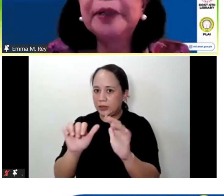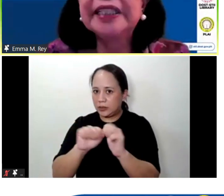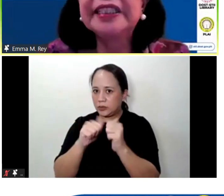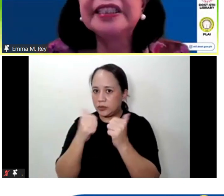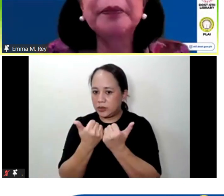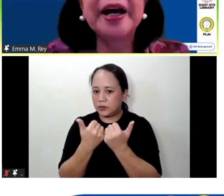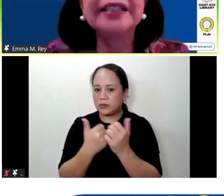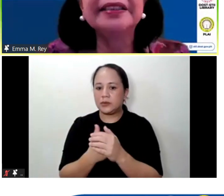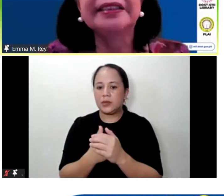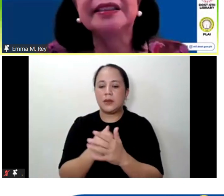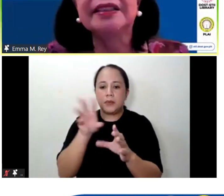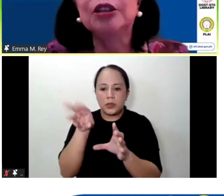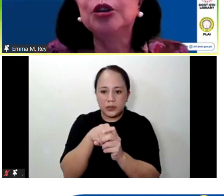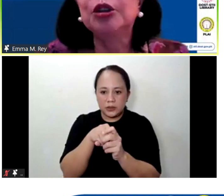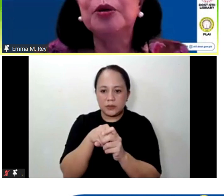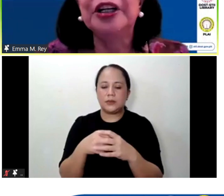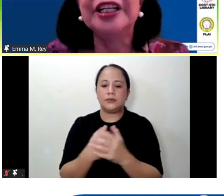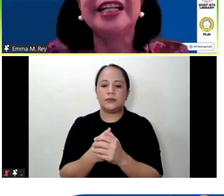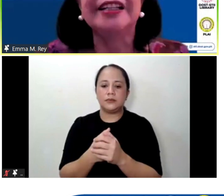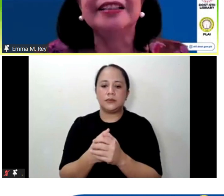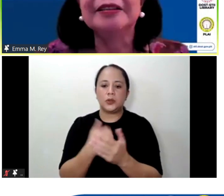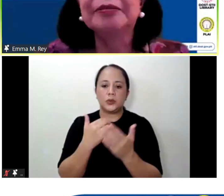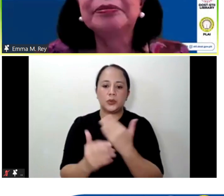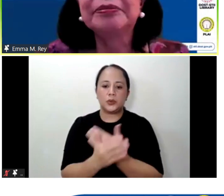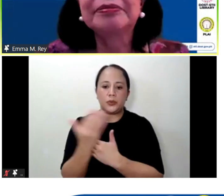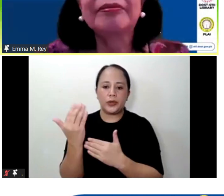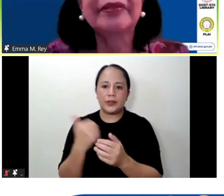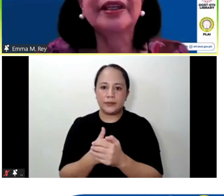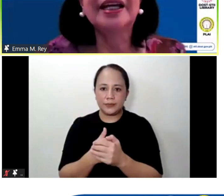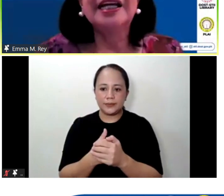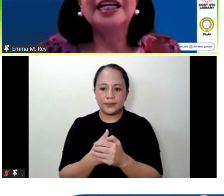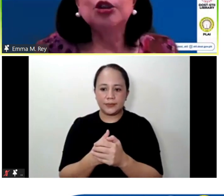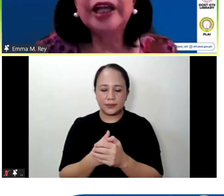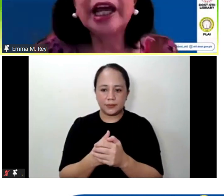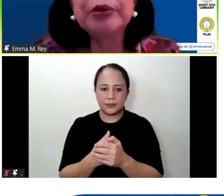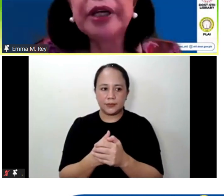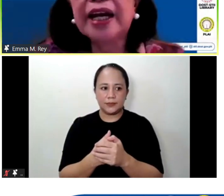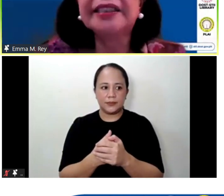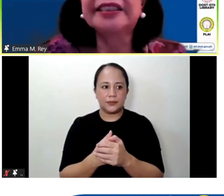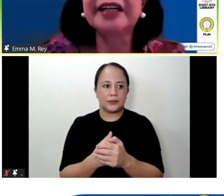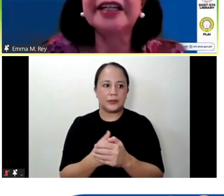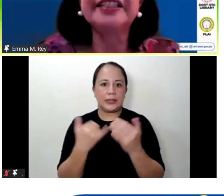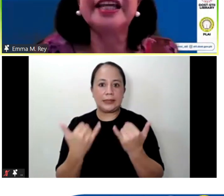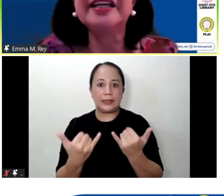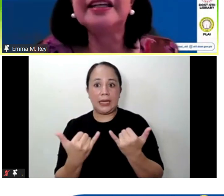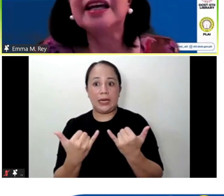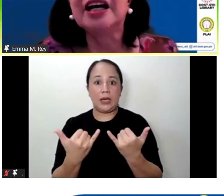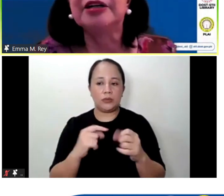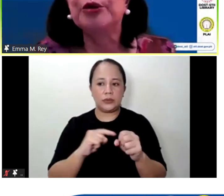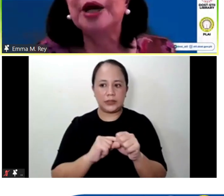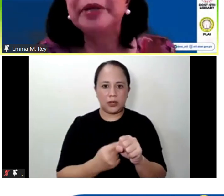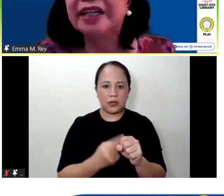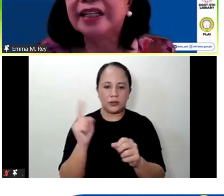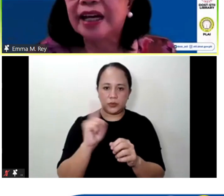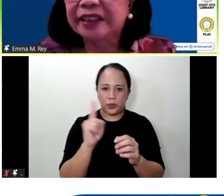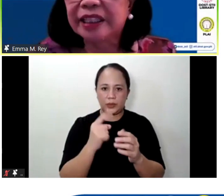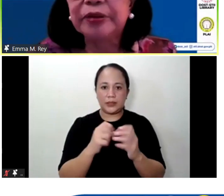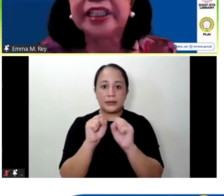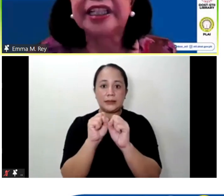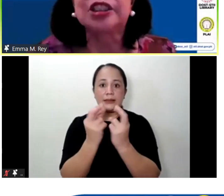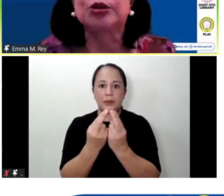dear participants, good morning. Today we are starting our